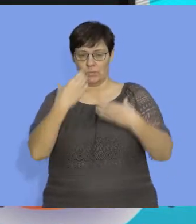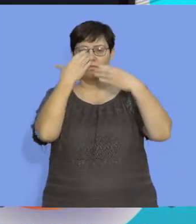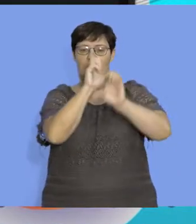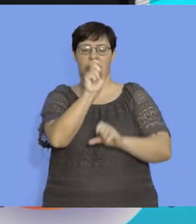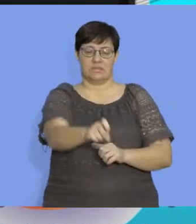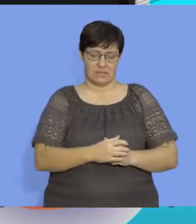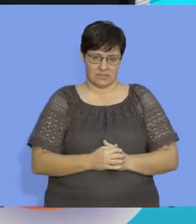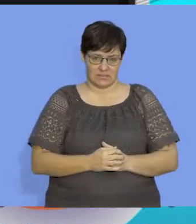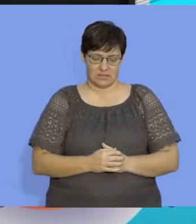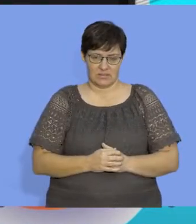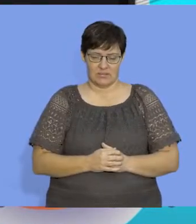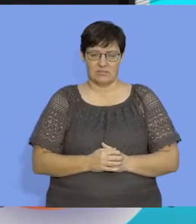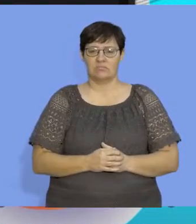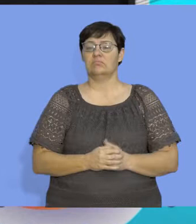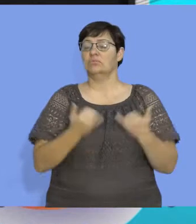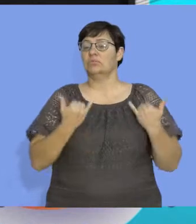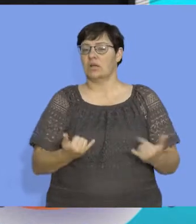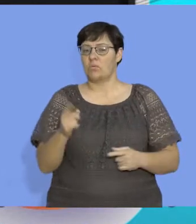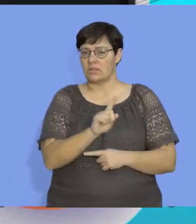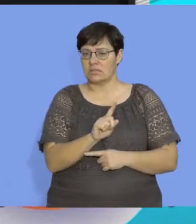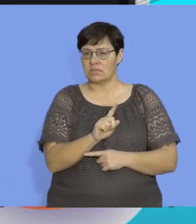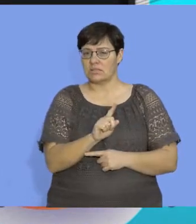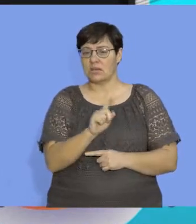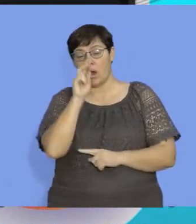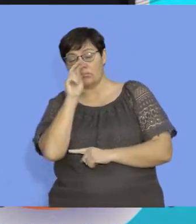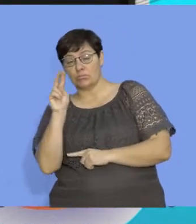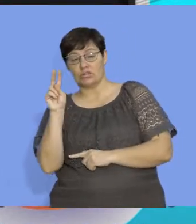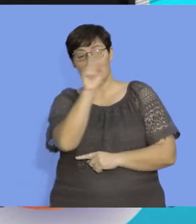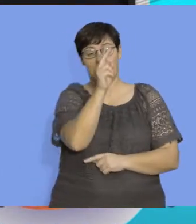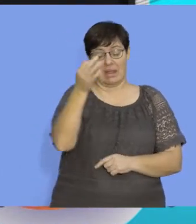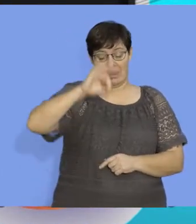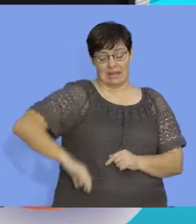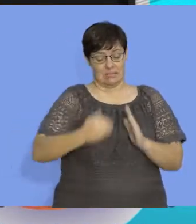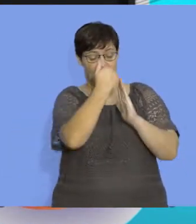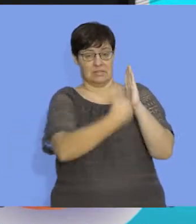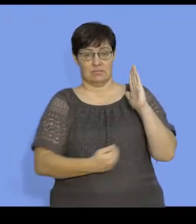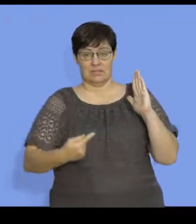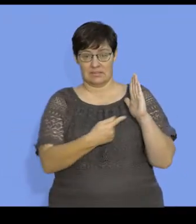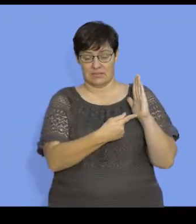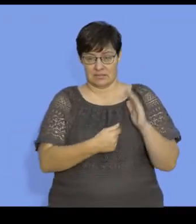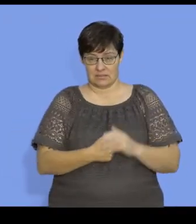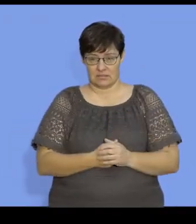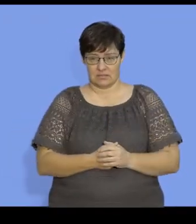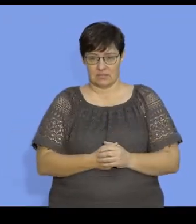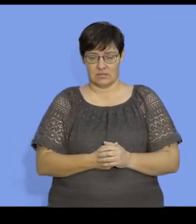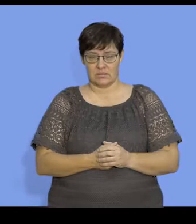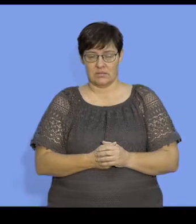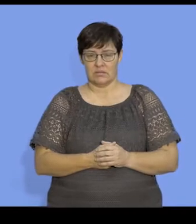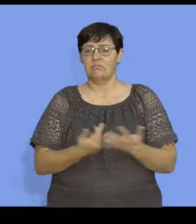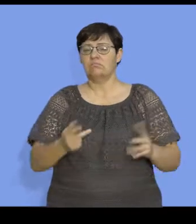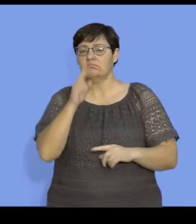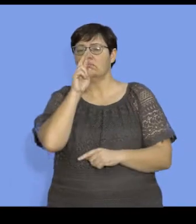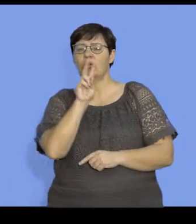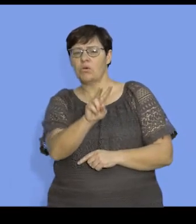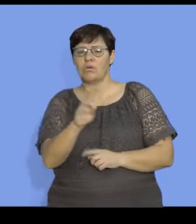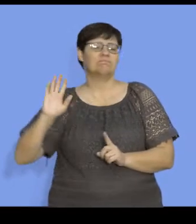So today, our lesson is on projected income statements. Right, so if we move on